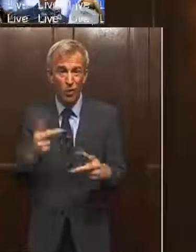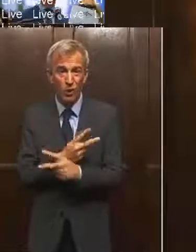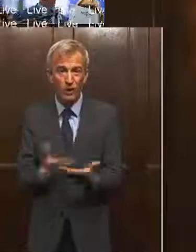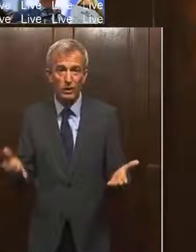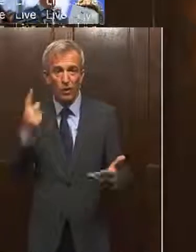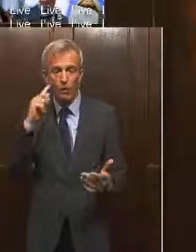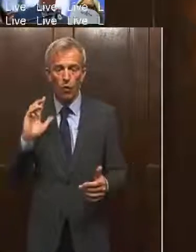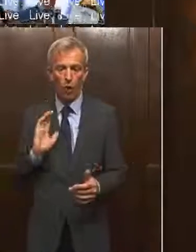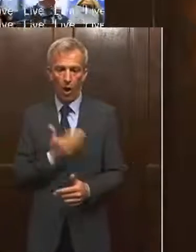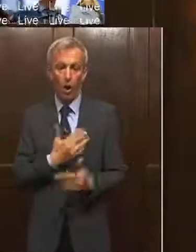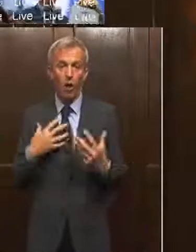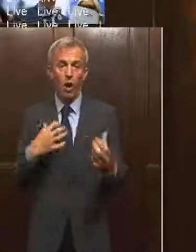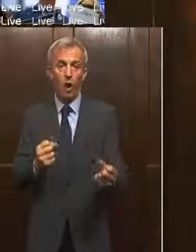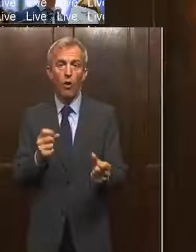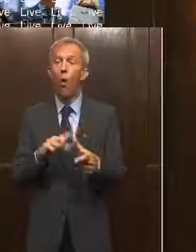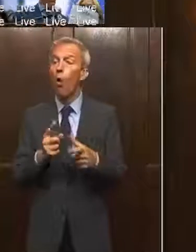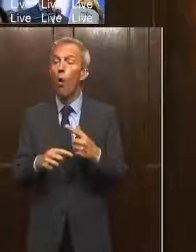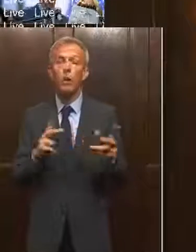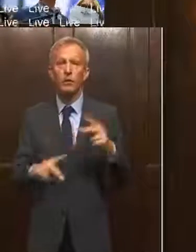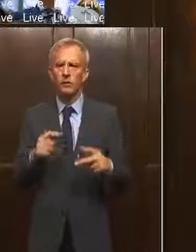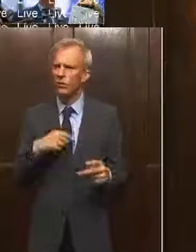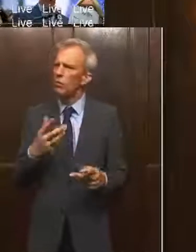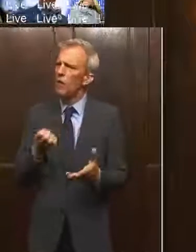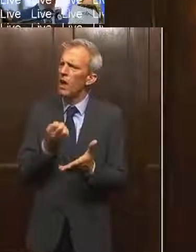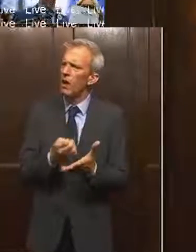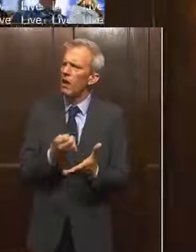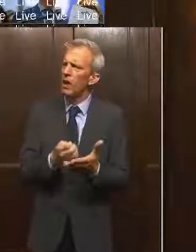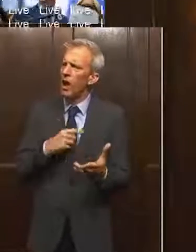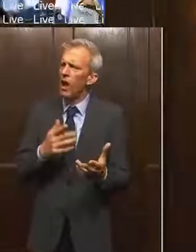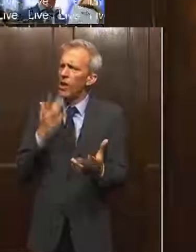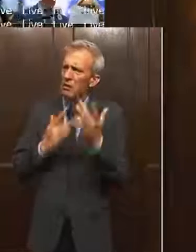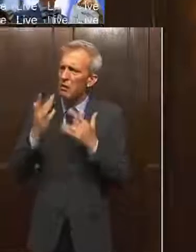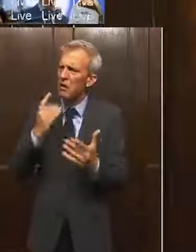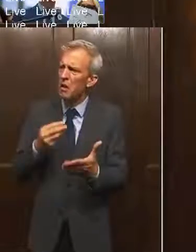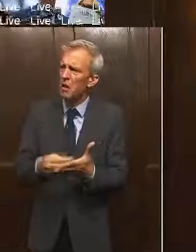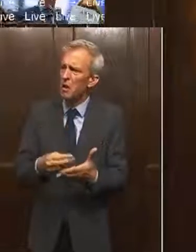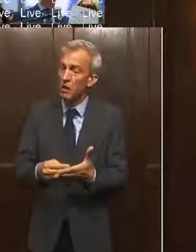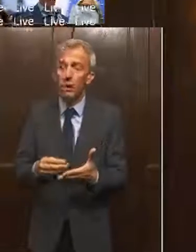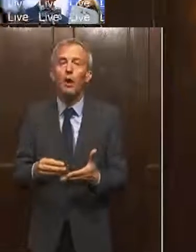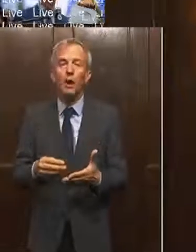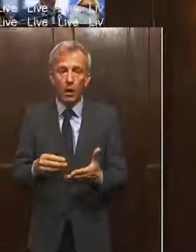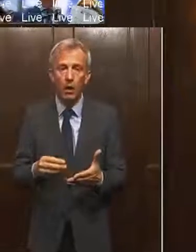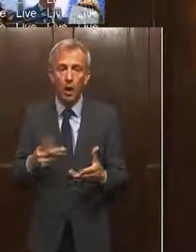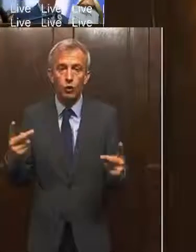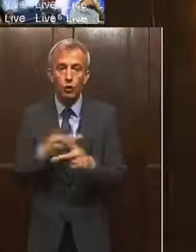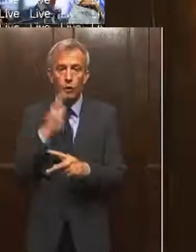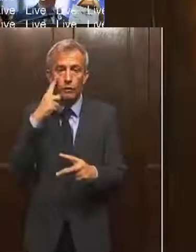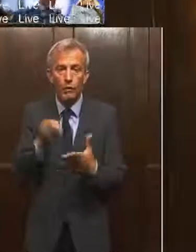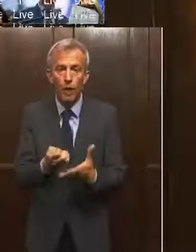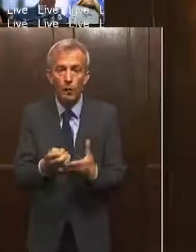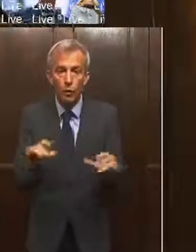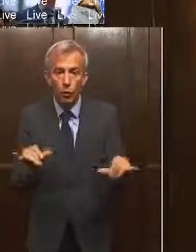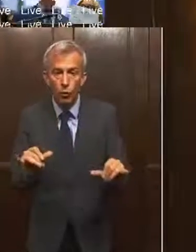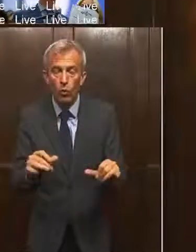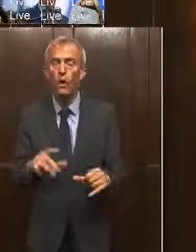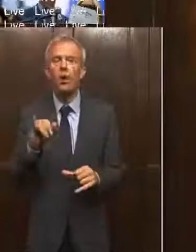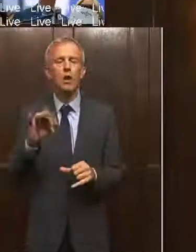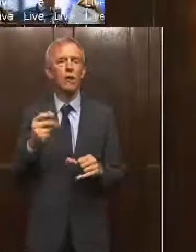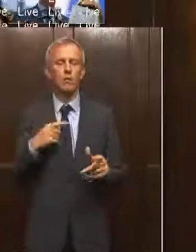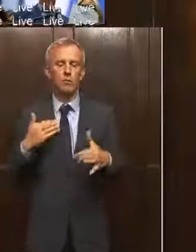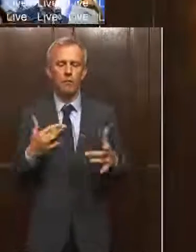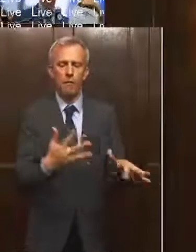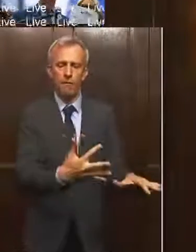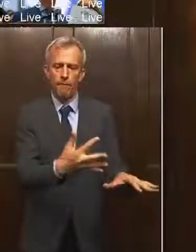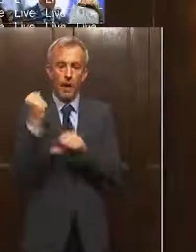say, what about my economic suffering? It's also the worst thing for our economy. You see, if we go too fast and we see cases